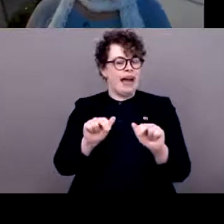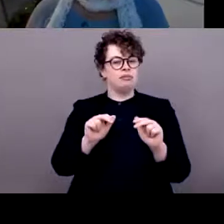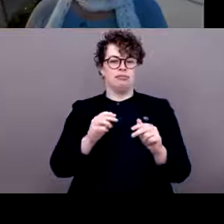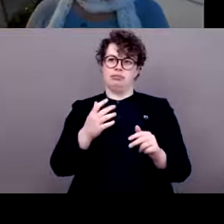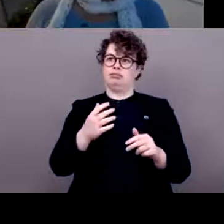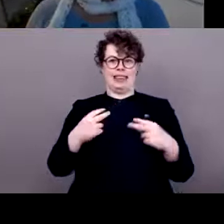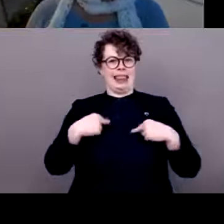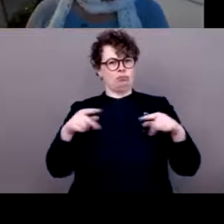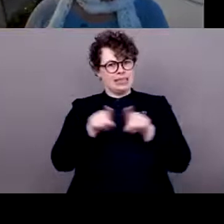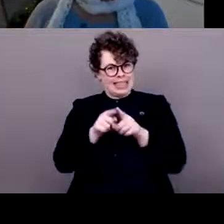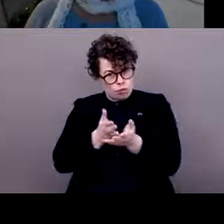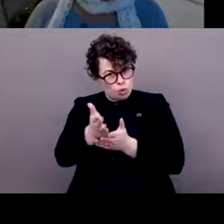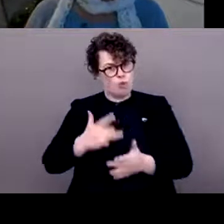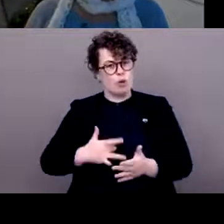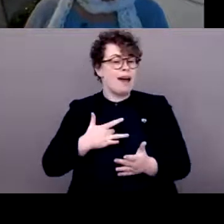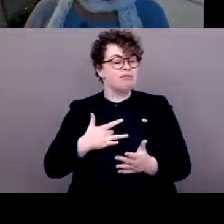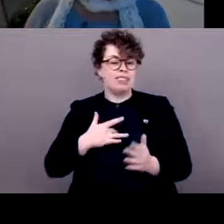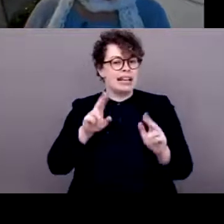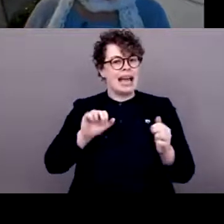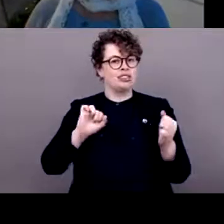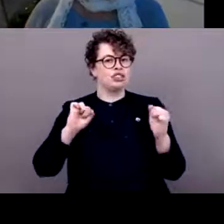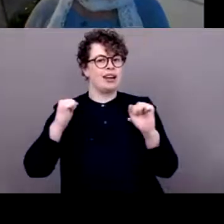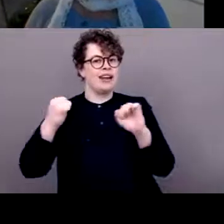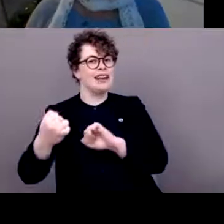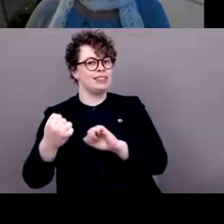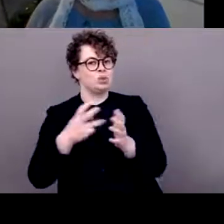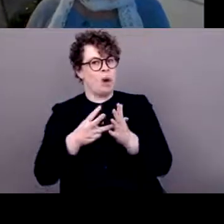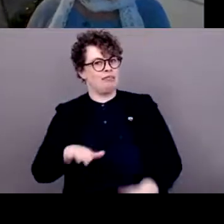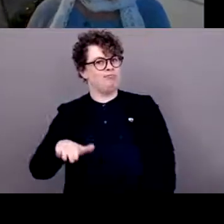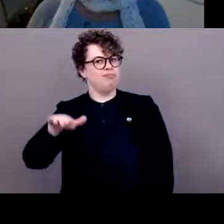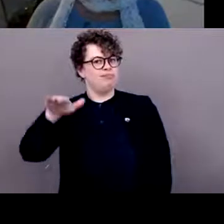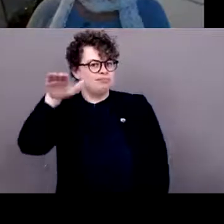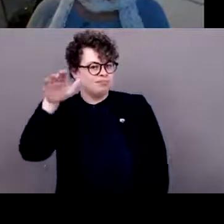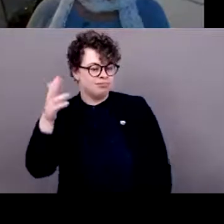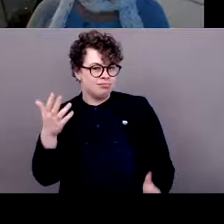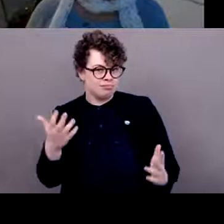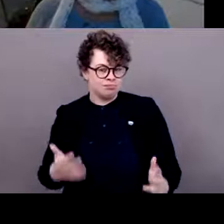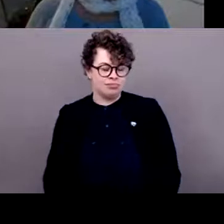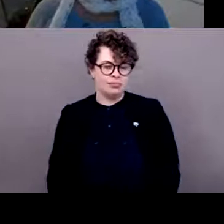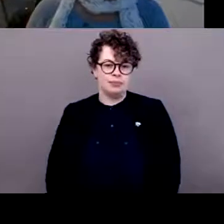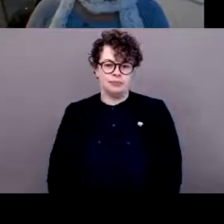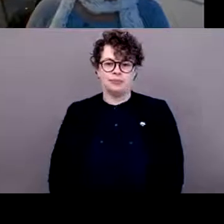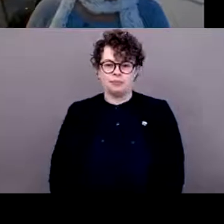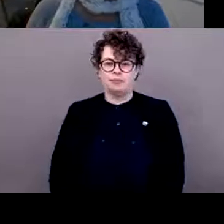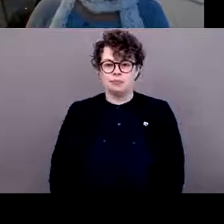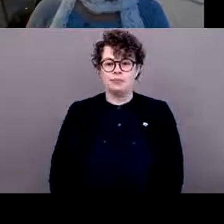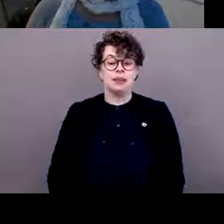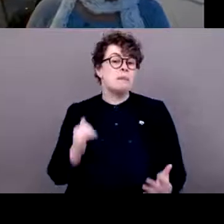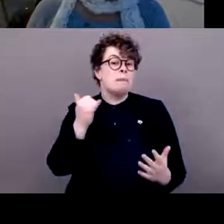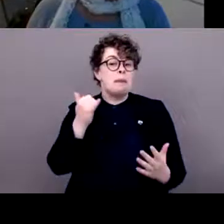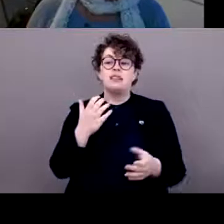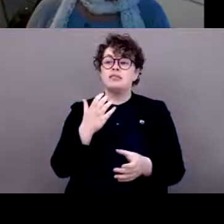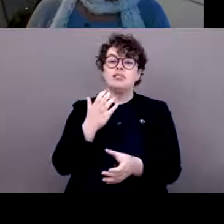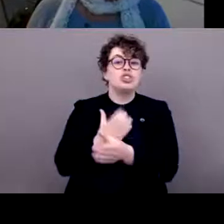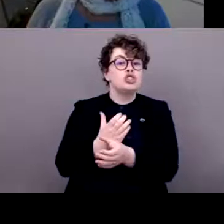then transition to use more spoken language. Or a child who's used spoken language at school may encounter the deaf community later